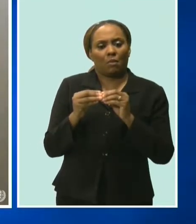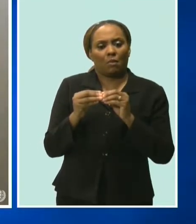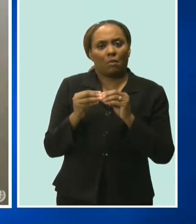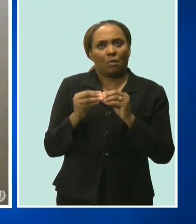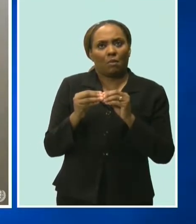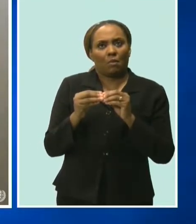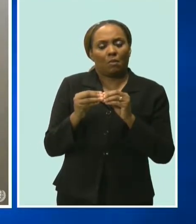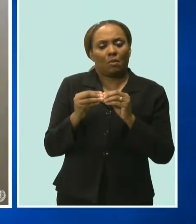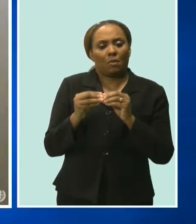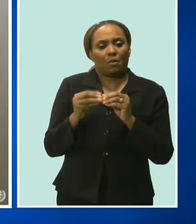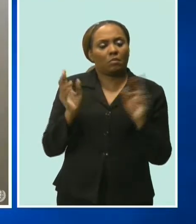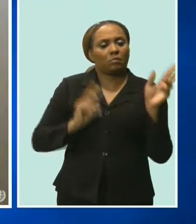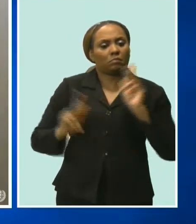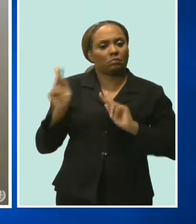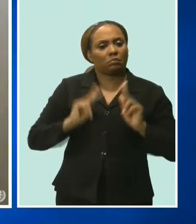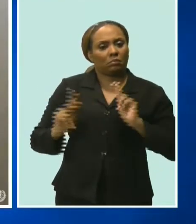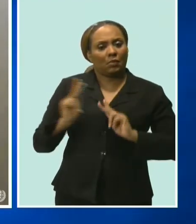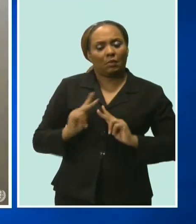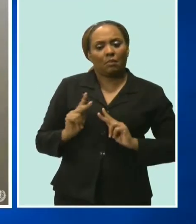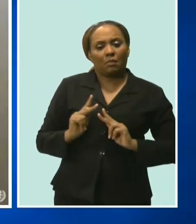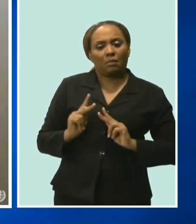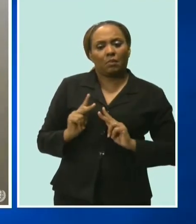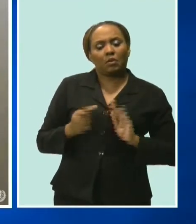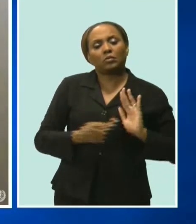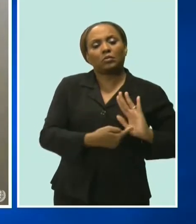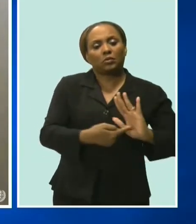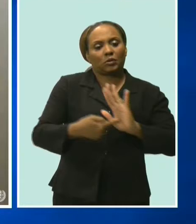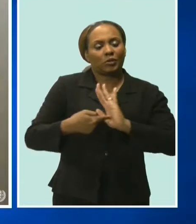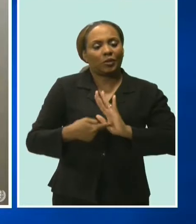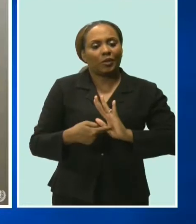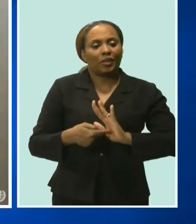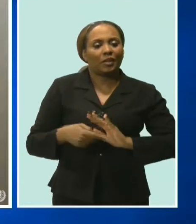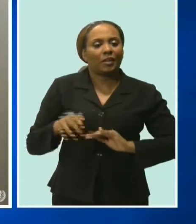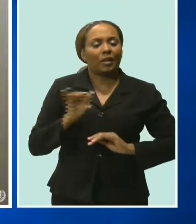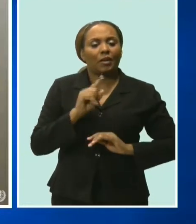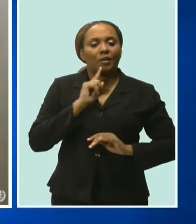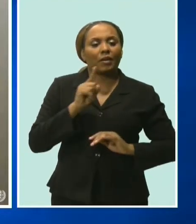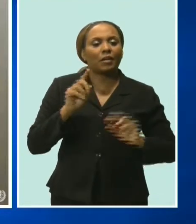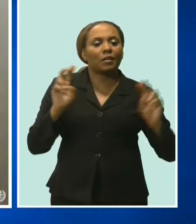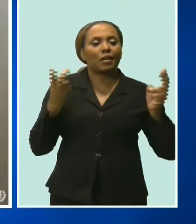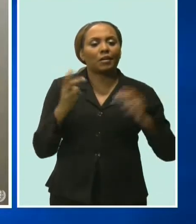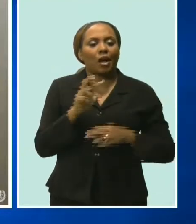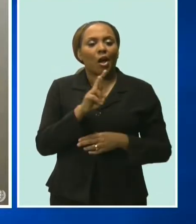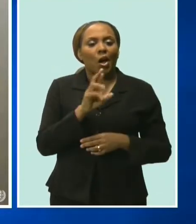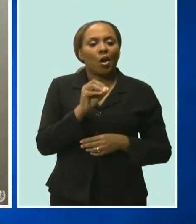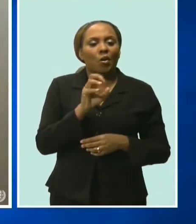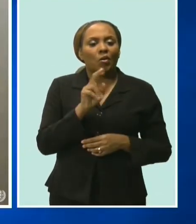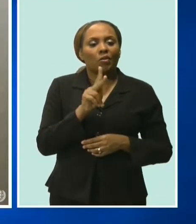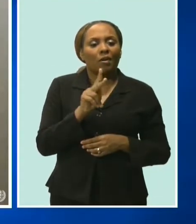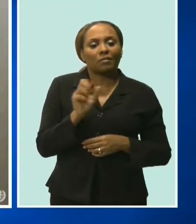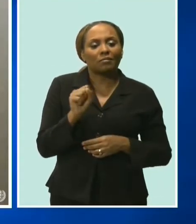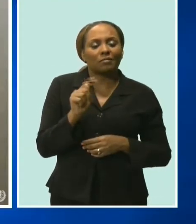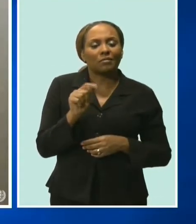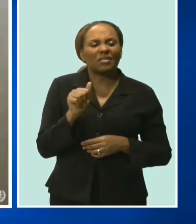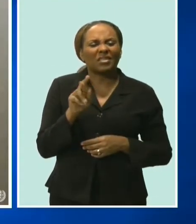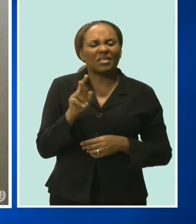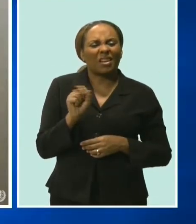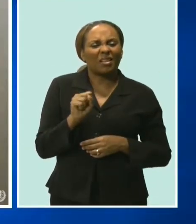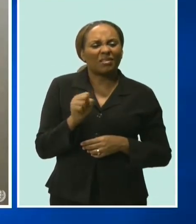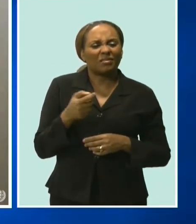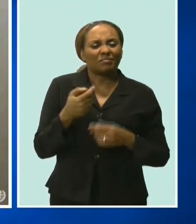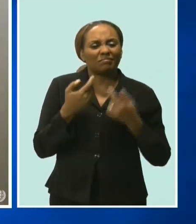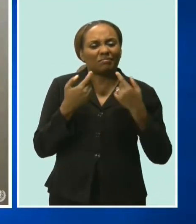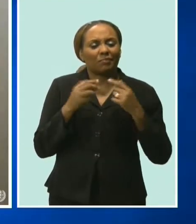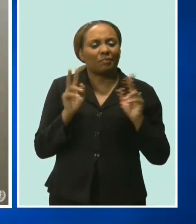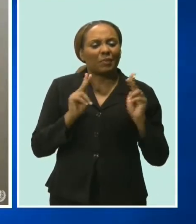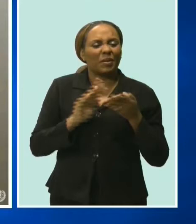local health officials, and I'm really pleased that we have two such rock stars on our show today. Time and time again, observers have highlighted